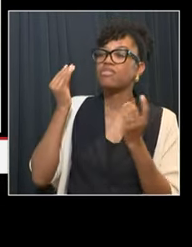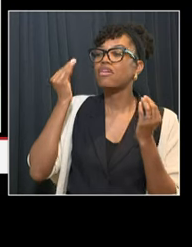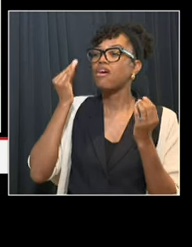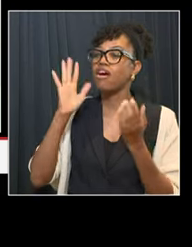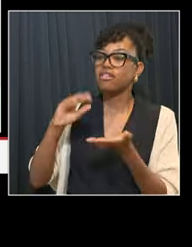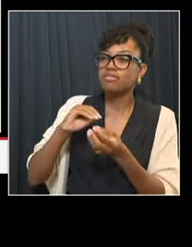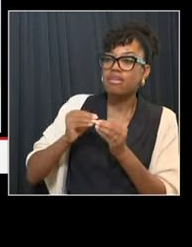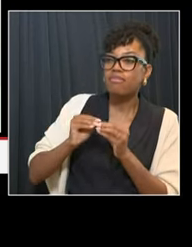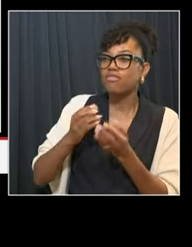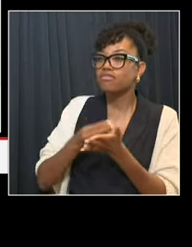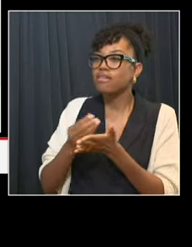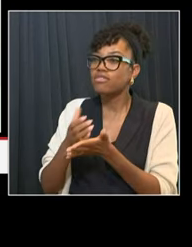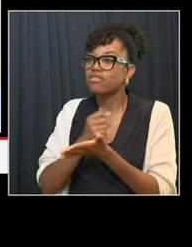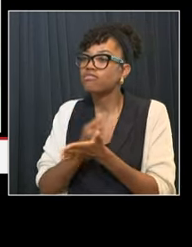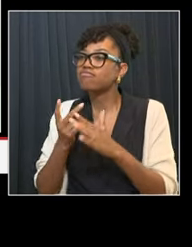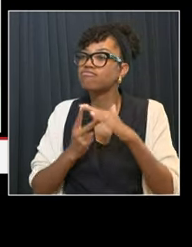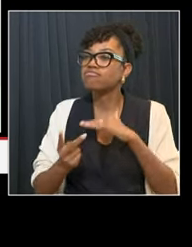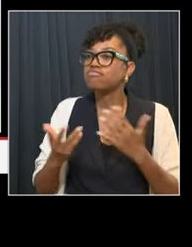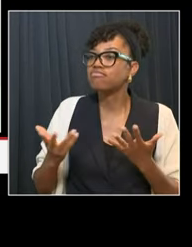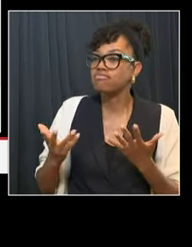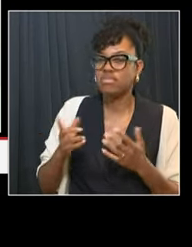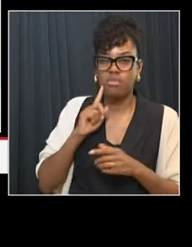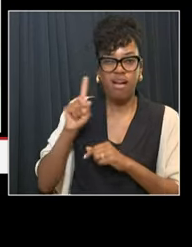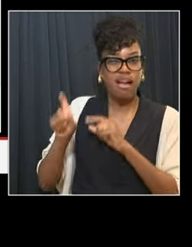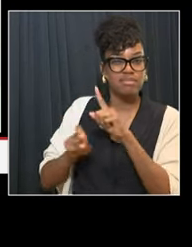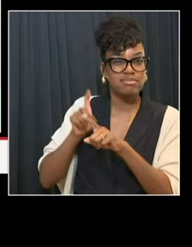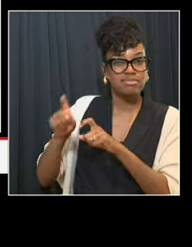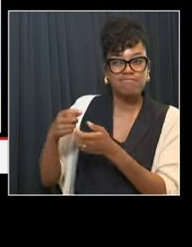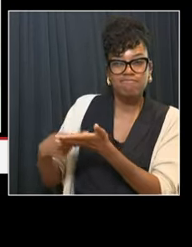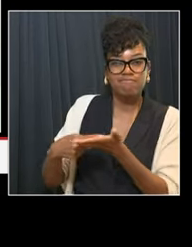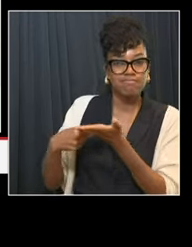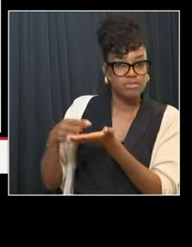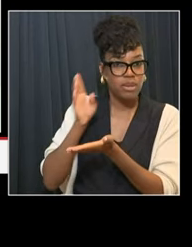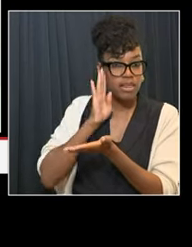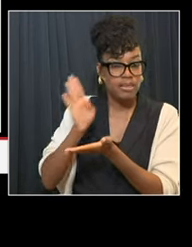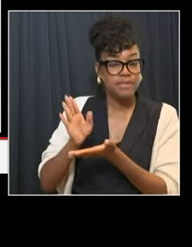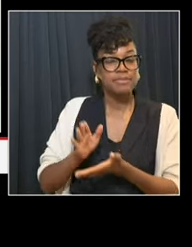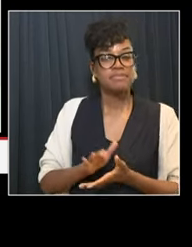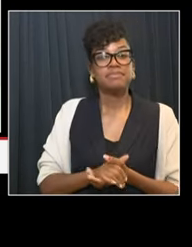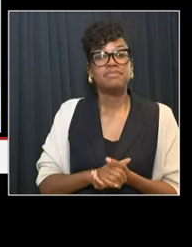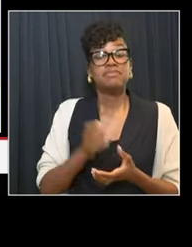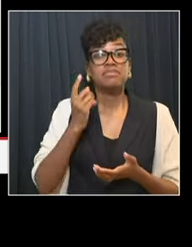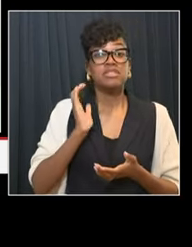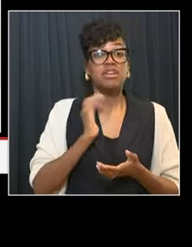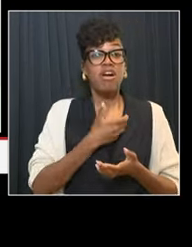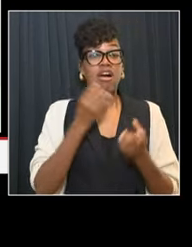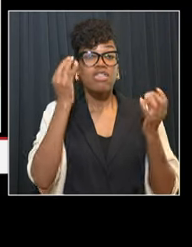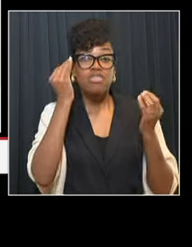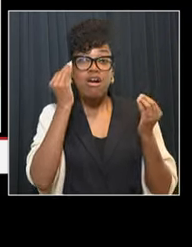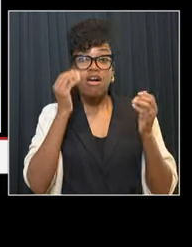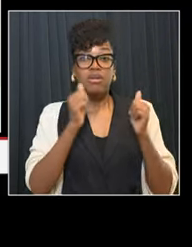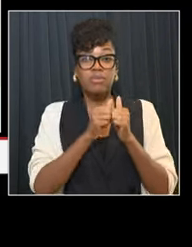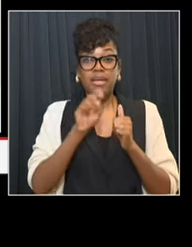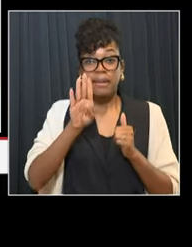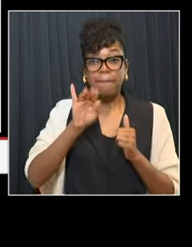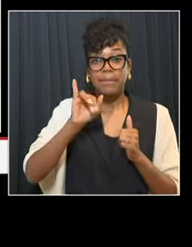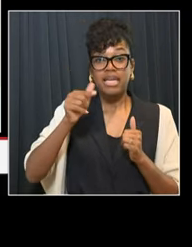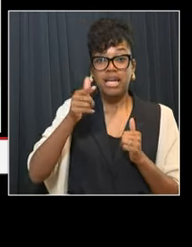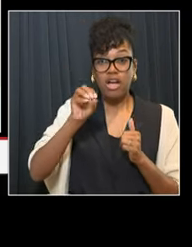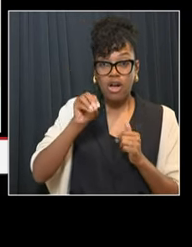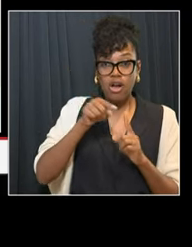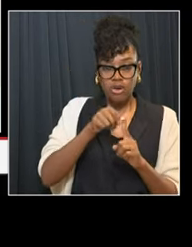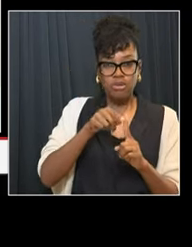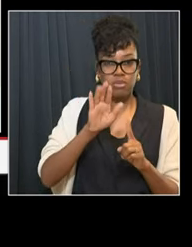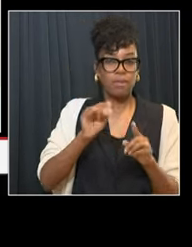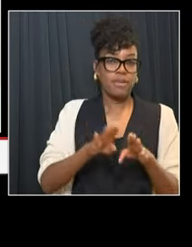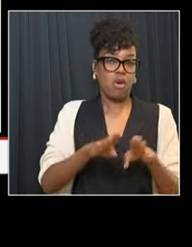to our hotel properties. Our initial thinking around the commercial bingo is that we would open them up to